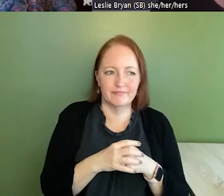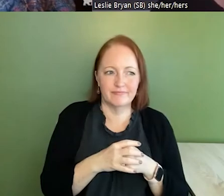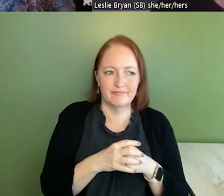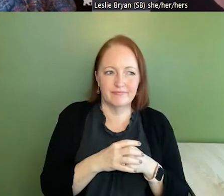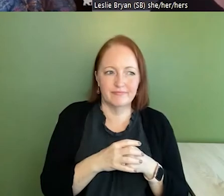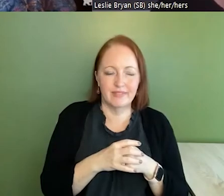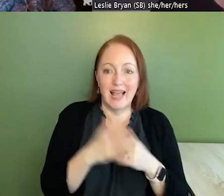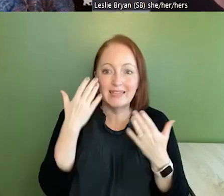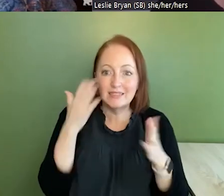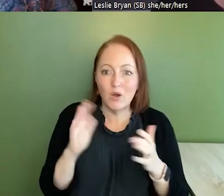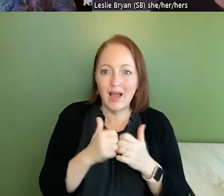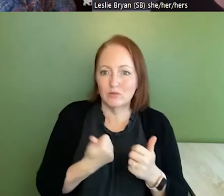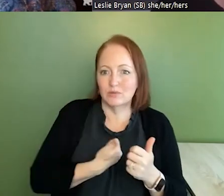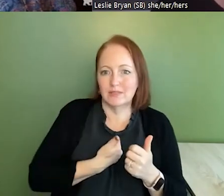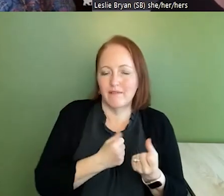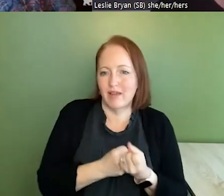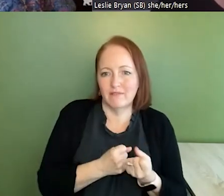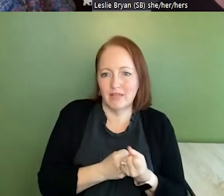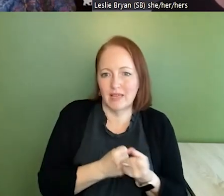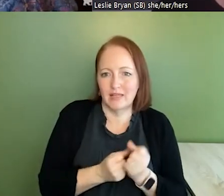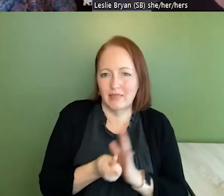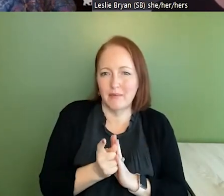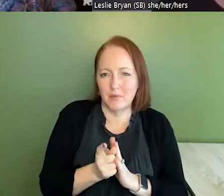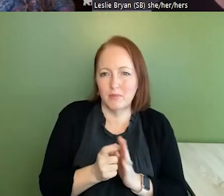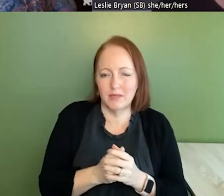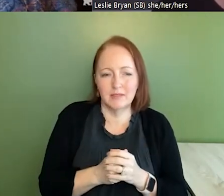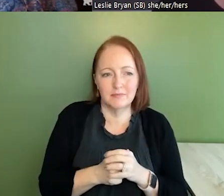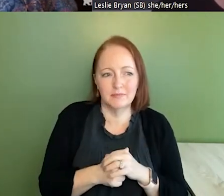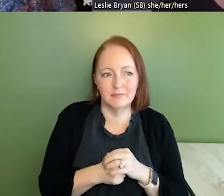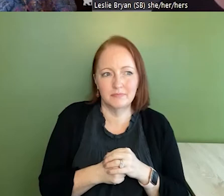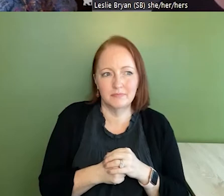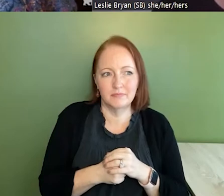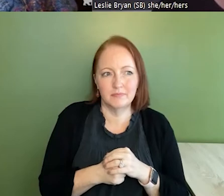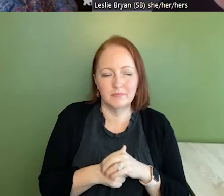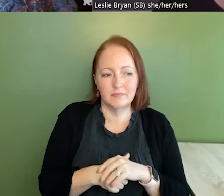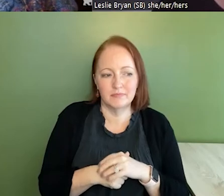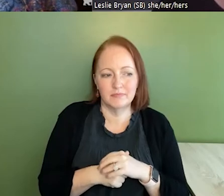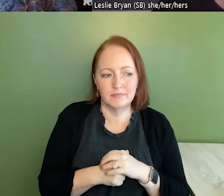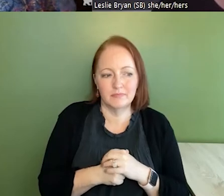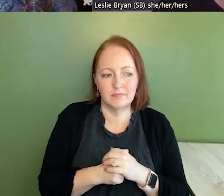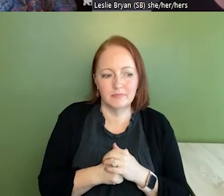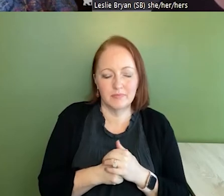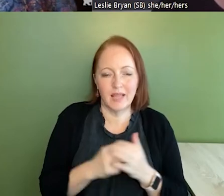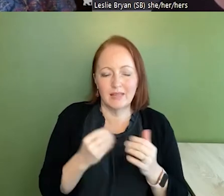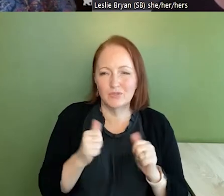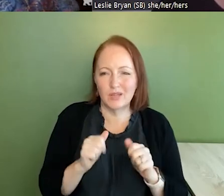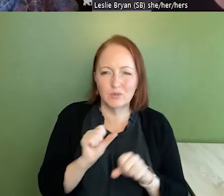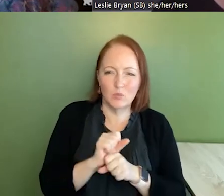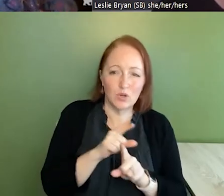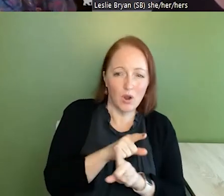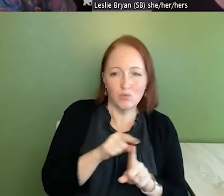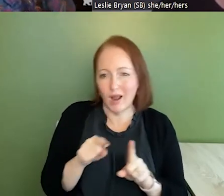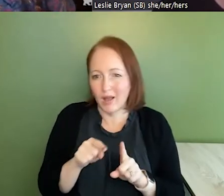me not knowing how to self-advocate in that moment. Mm-hmm. And trying to work around the